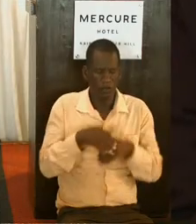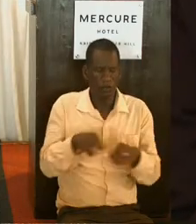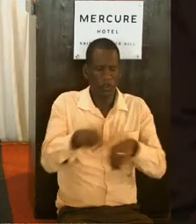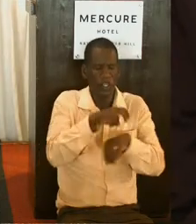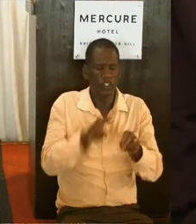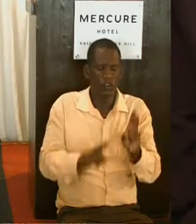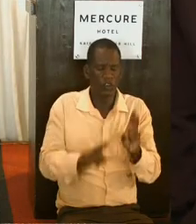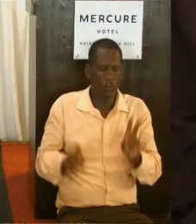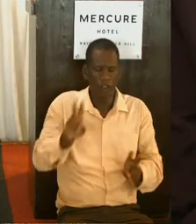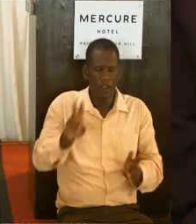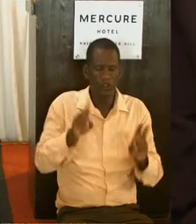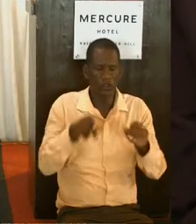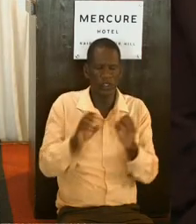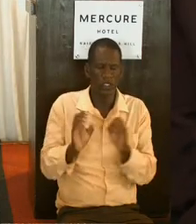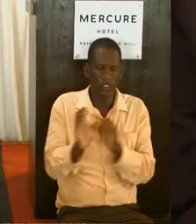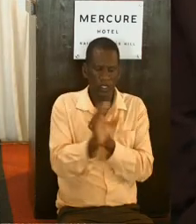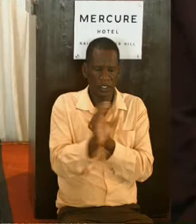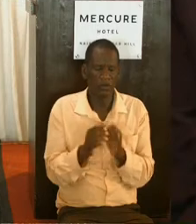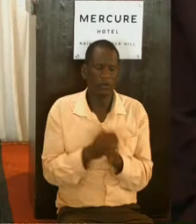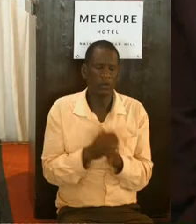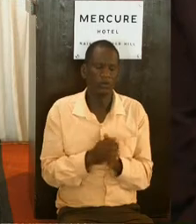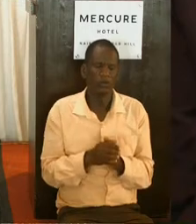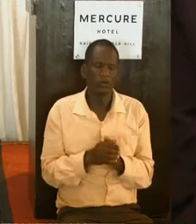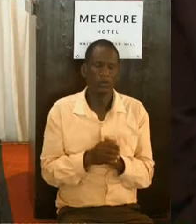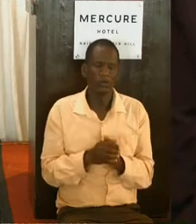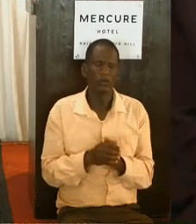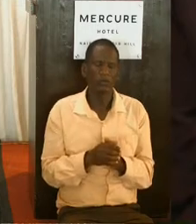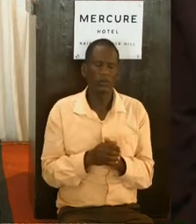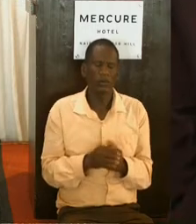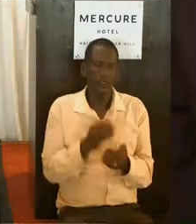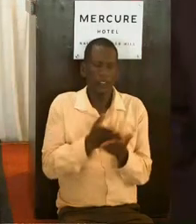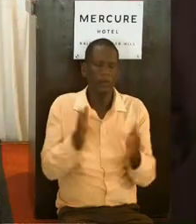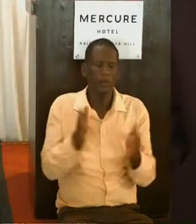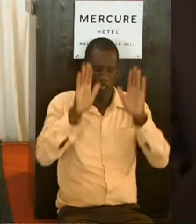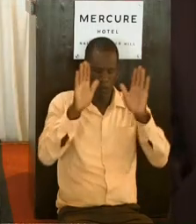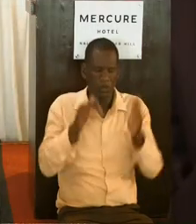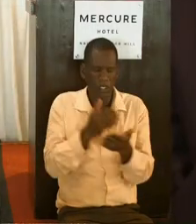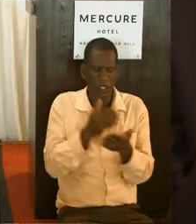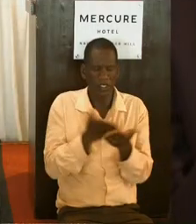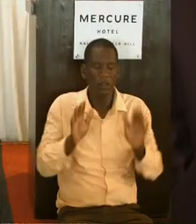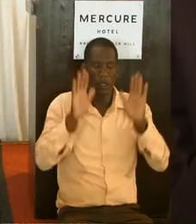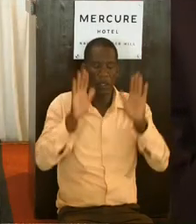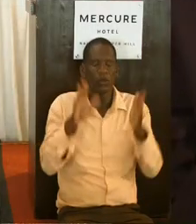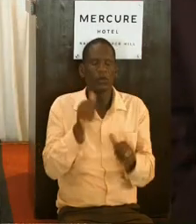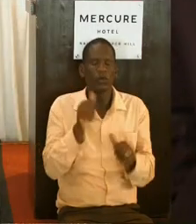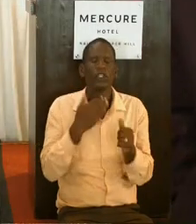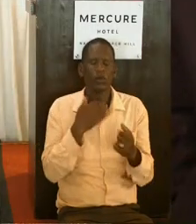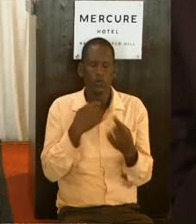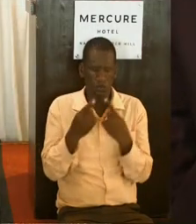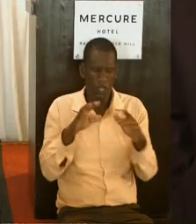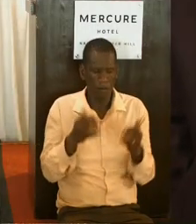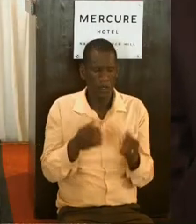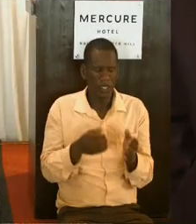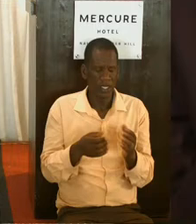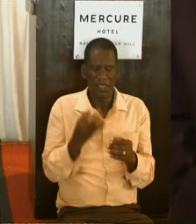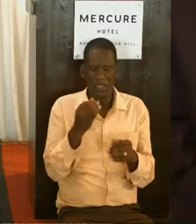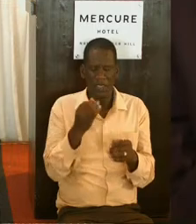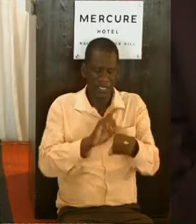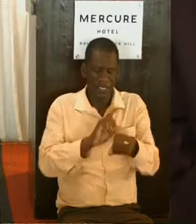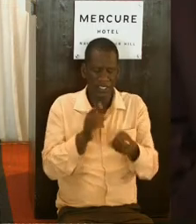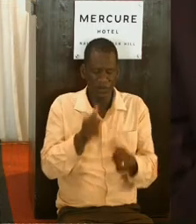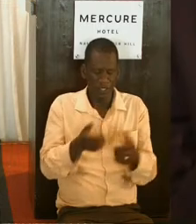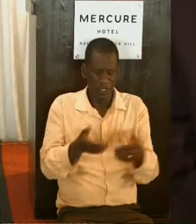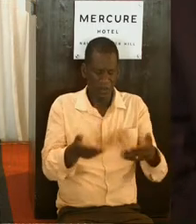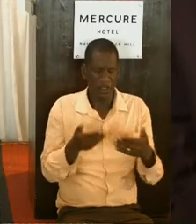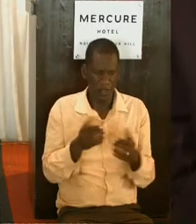national values of this country something important that I want to mention within the 30 seconds I'm given